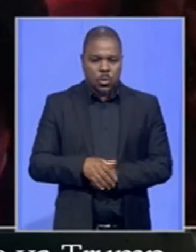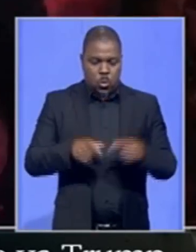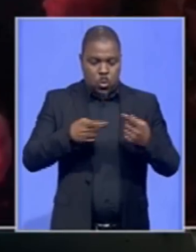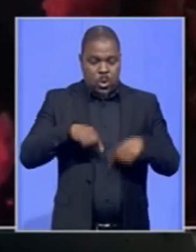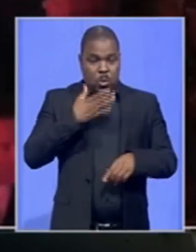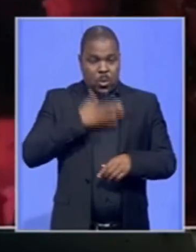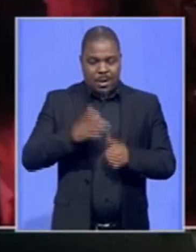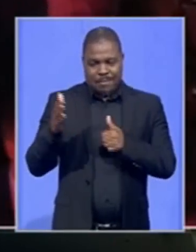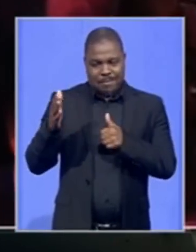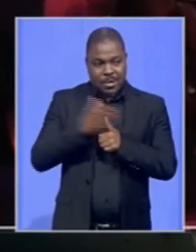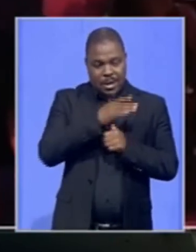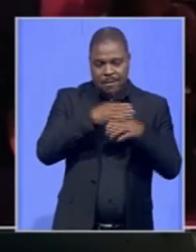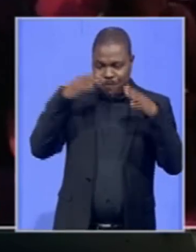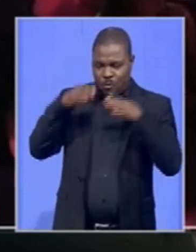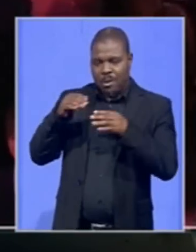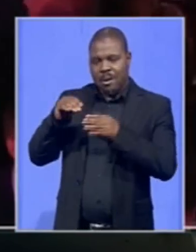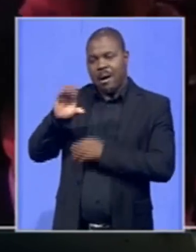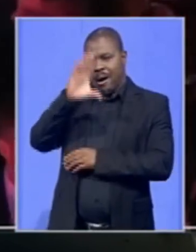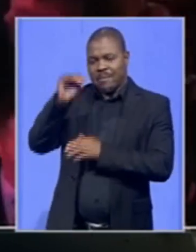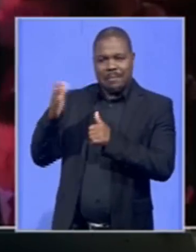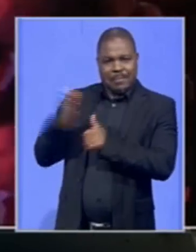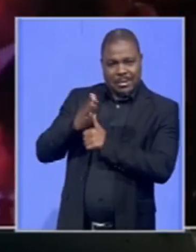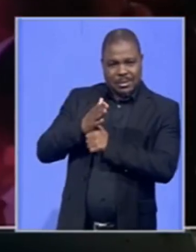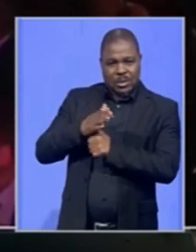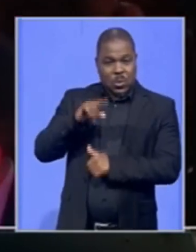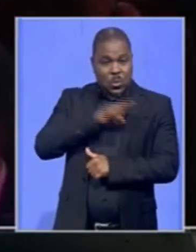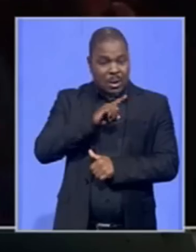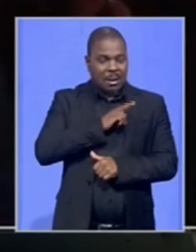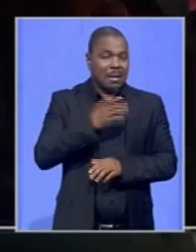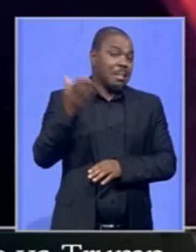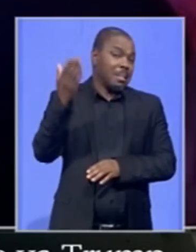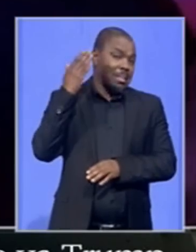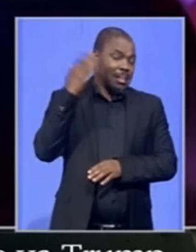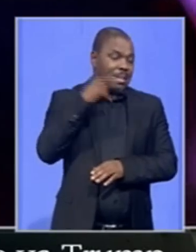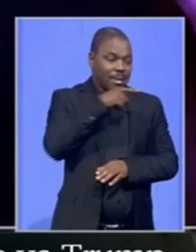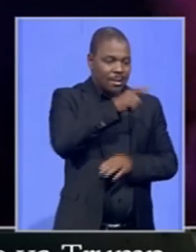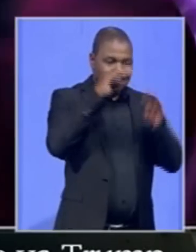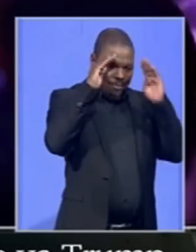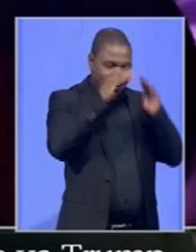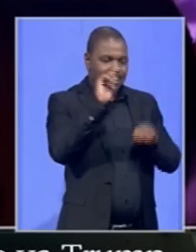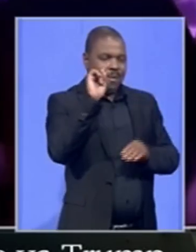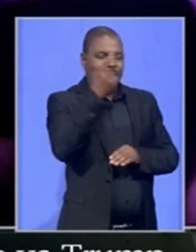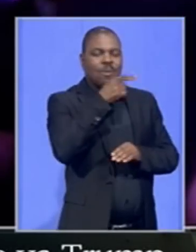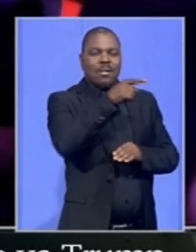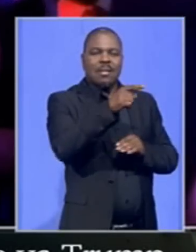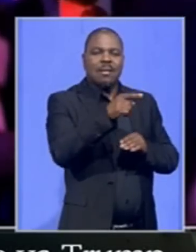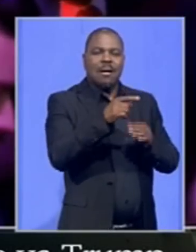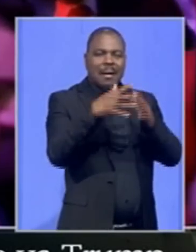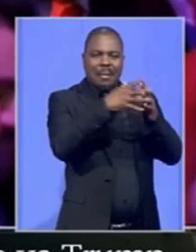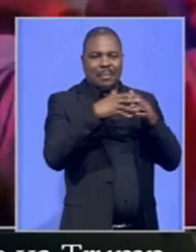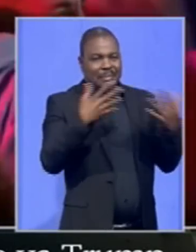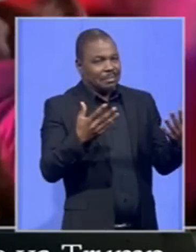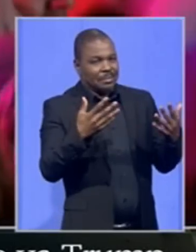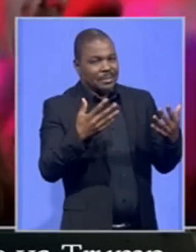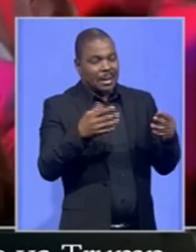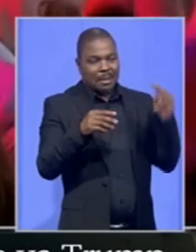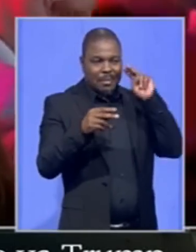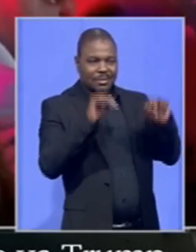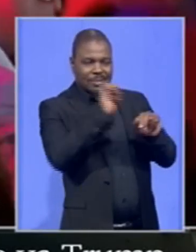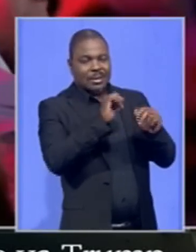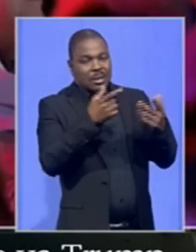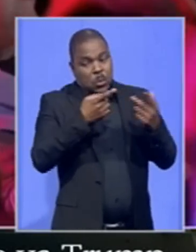Africa first perspective, because under Donald Trump, there will be and has been an America first perspective. And as they have an America first perspective, it's time